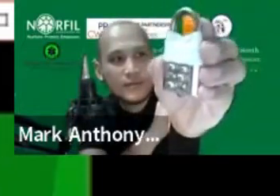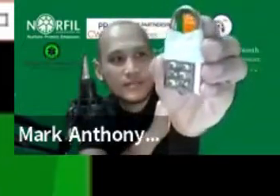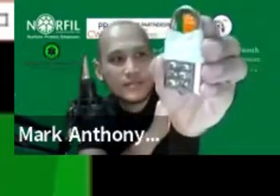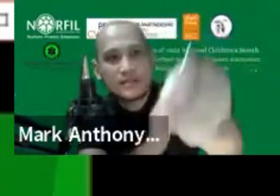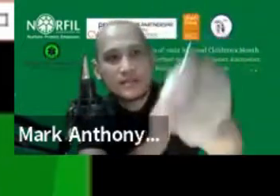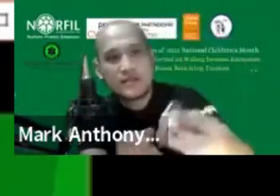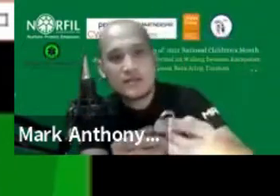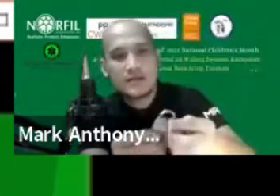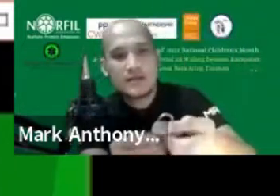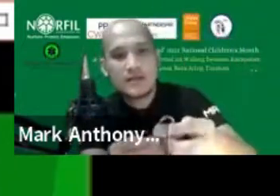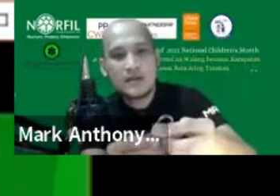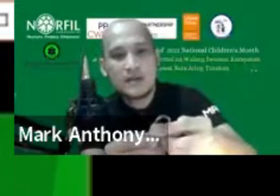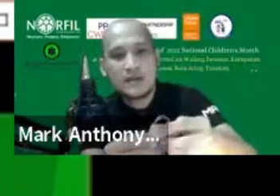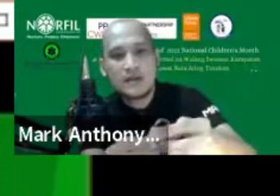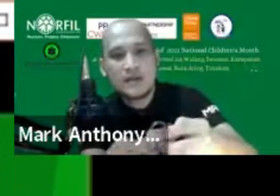Okay, I hope you can see it.